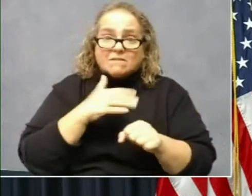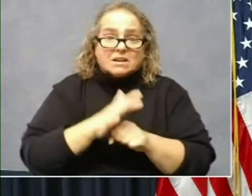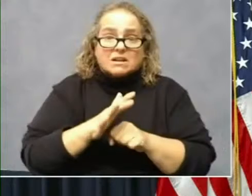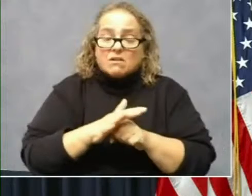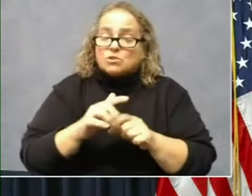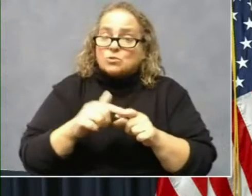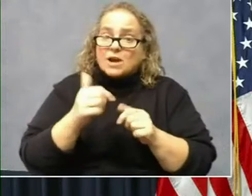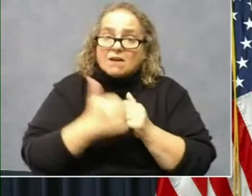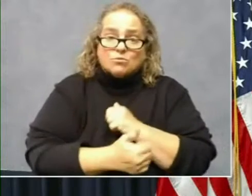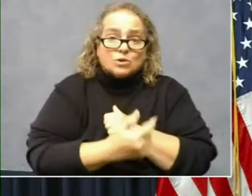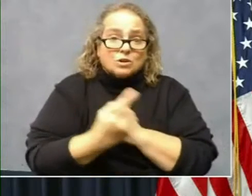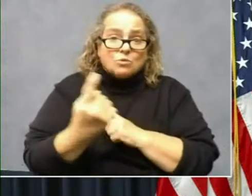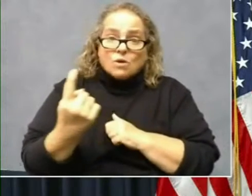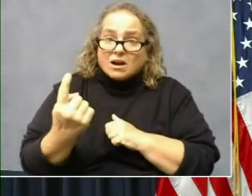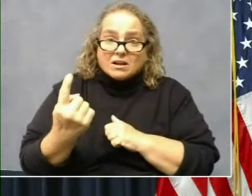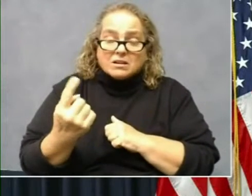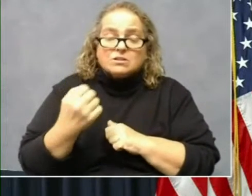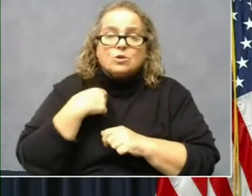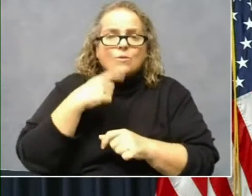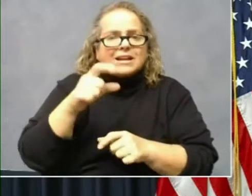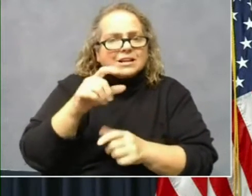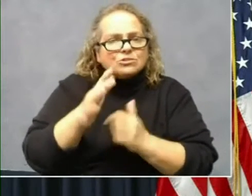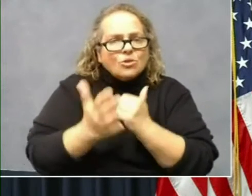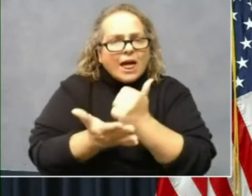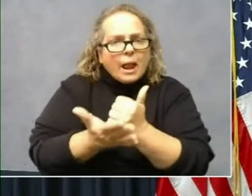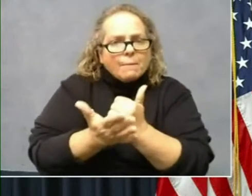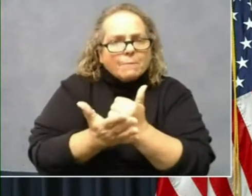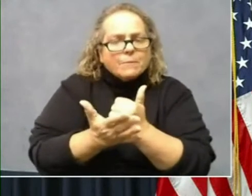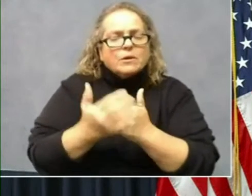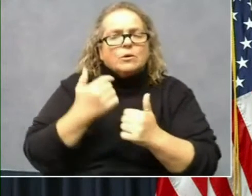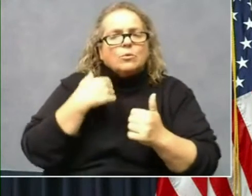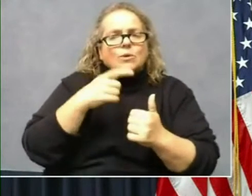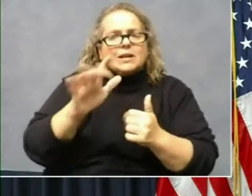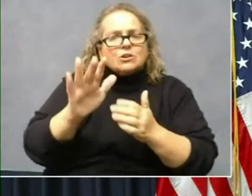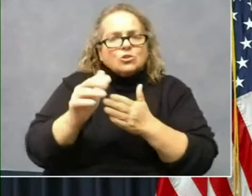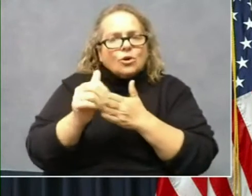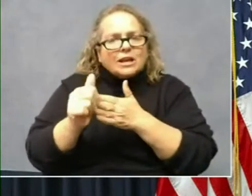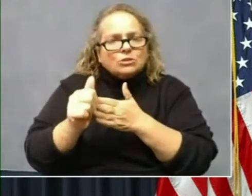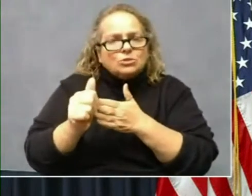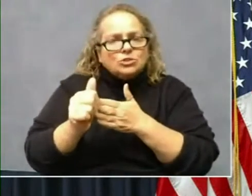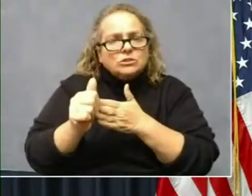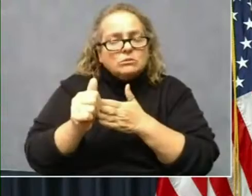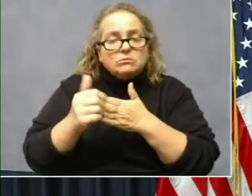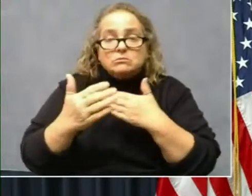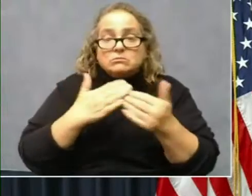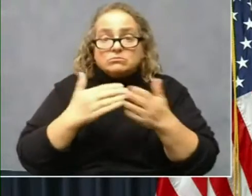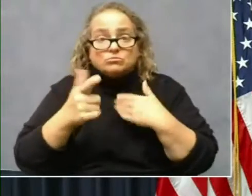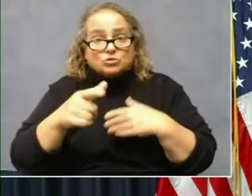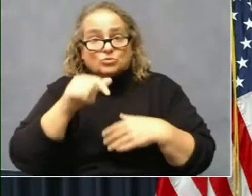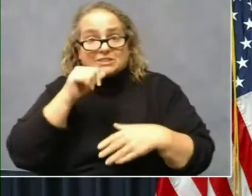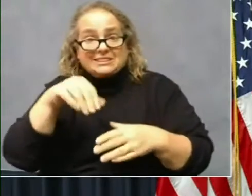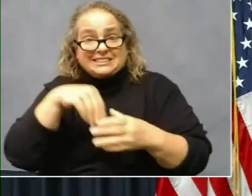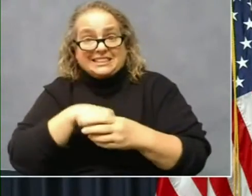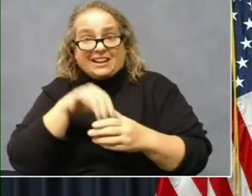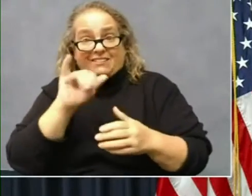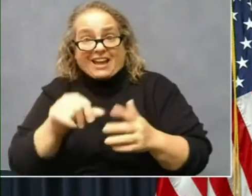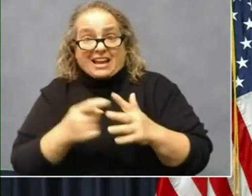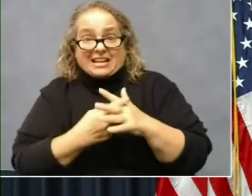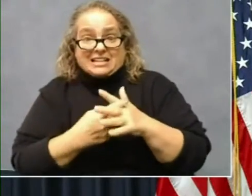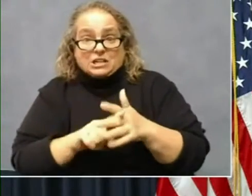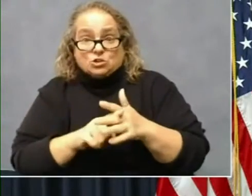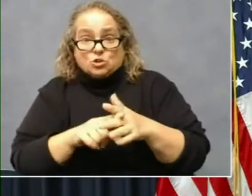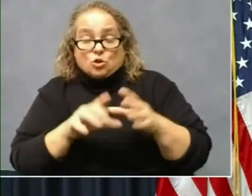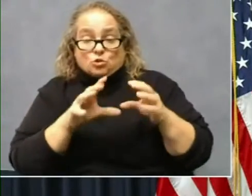we really need your help. We need your leadership, even if you're not in that initial trough. So here's the good